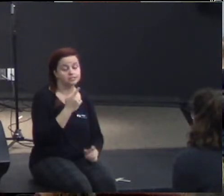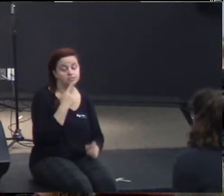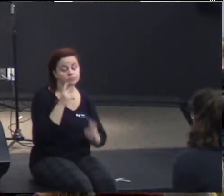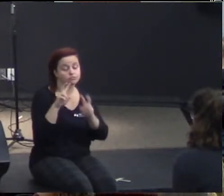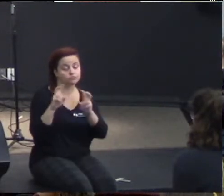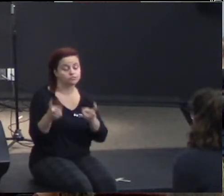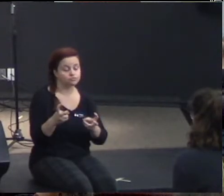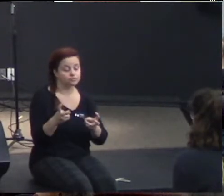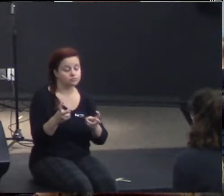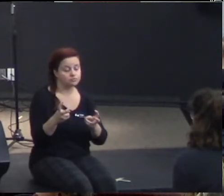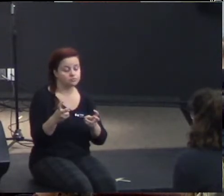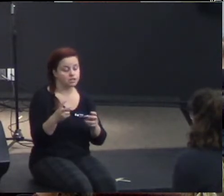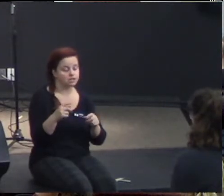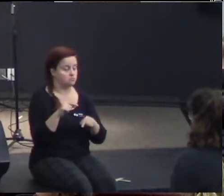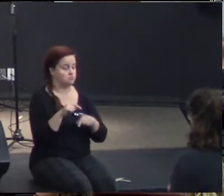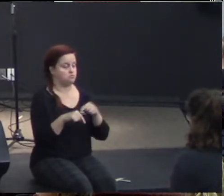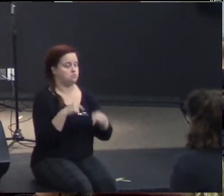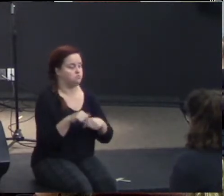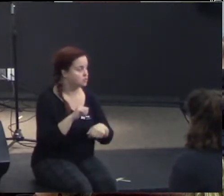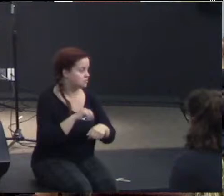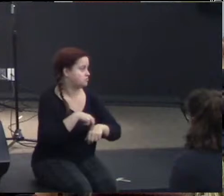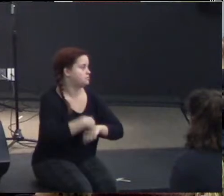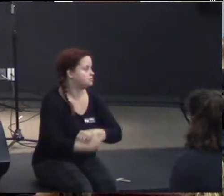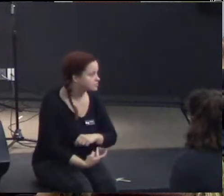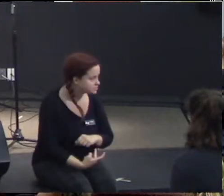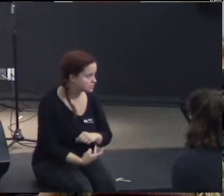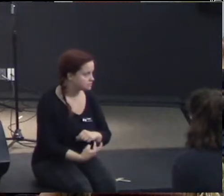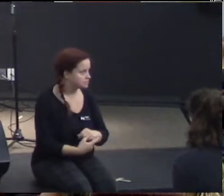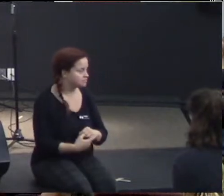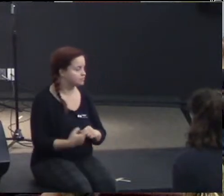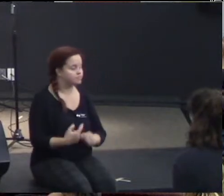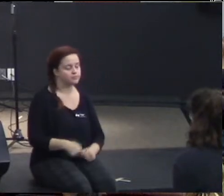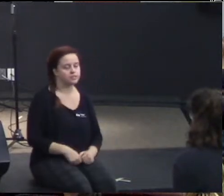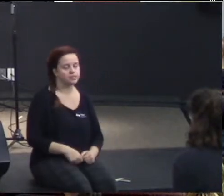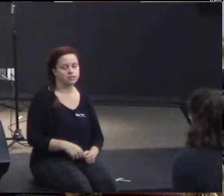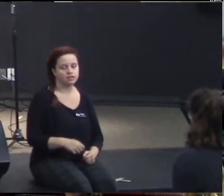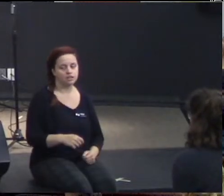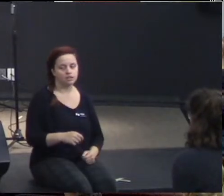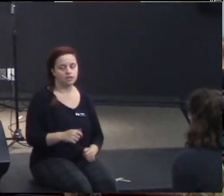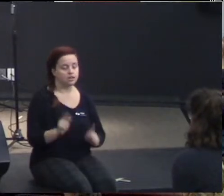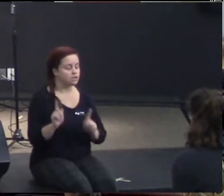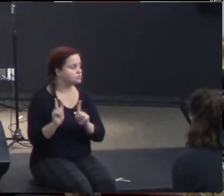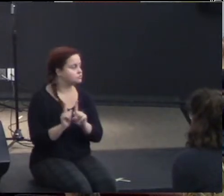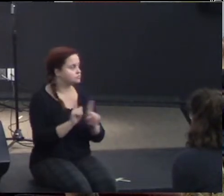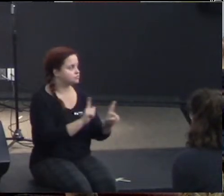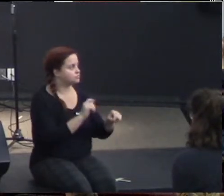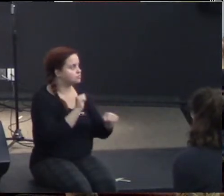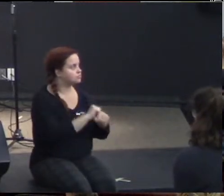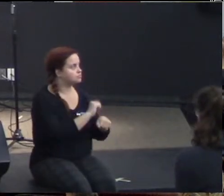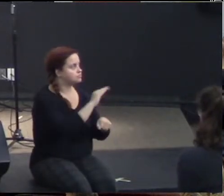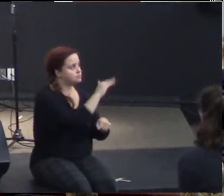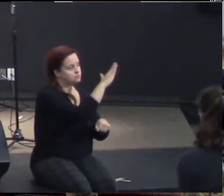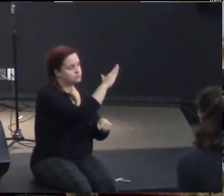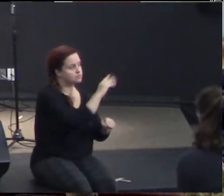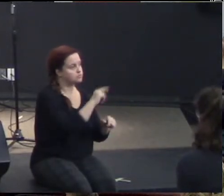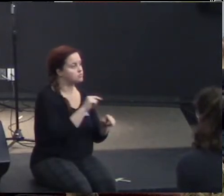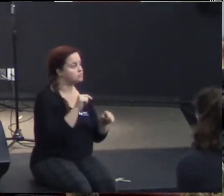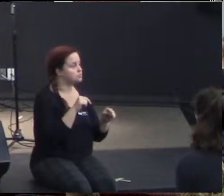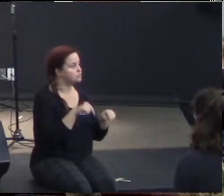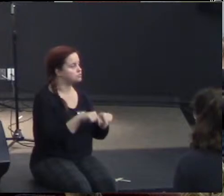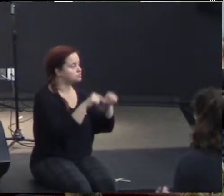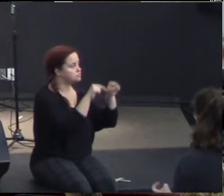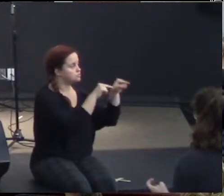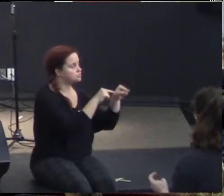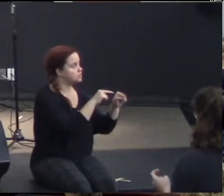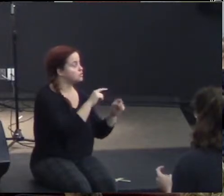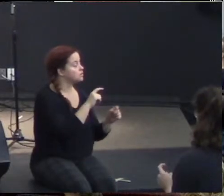He took with him Peter and led them up a mountain where he was transfigured. Jesus goes,